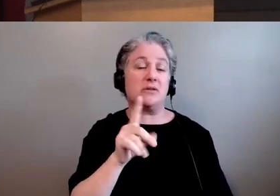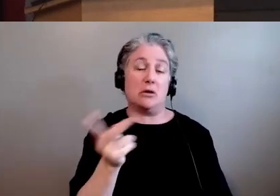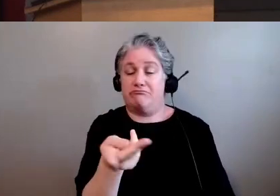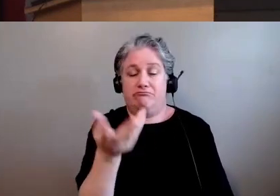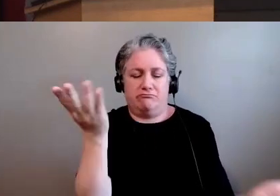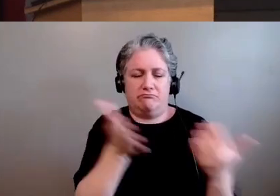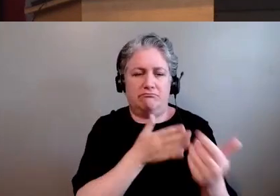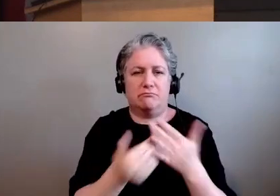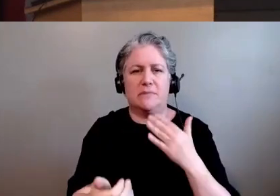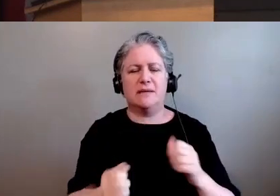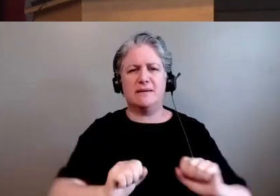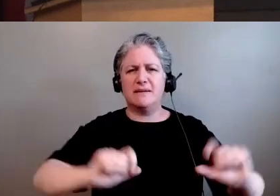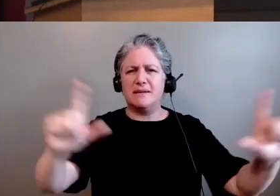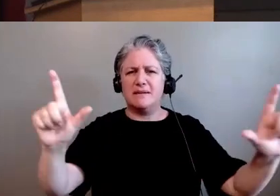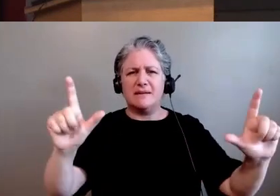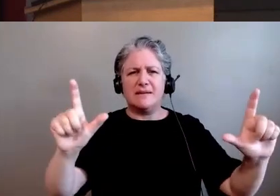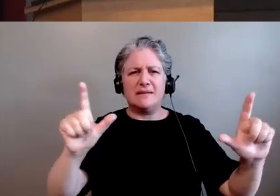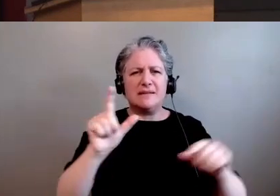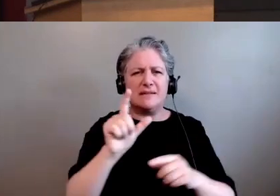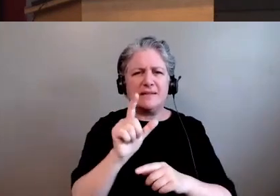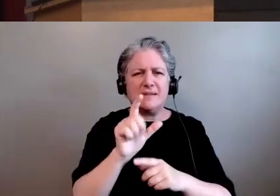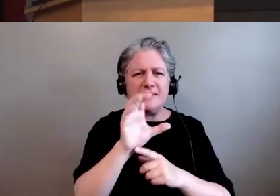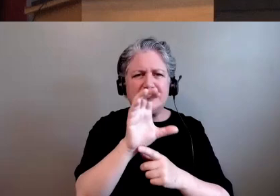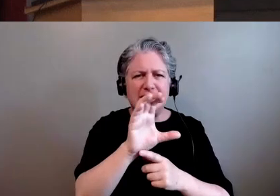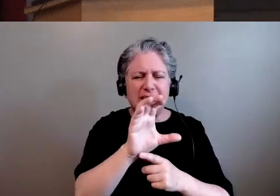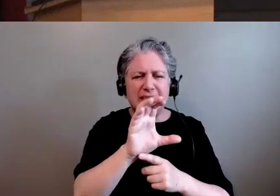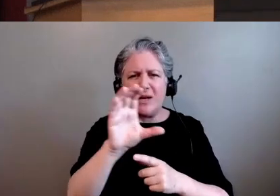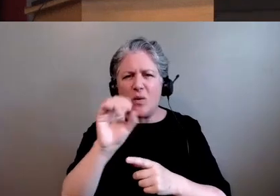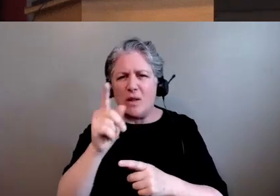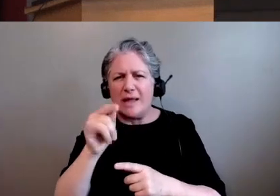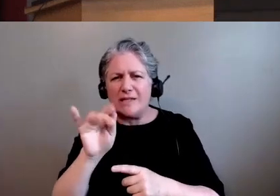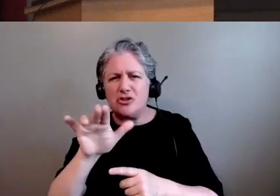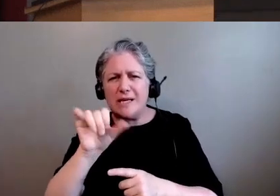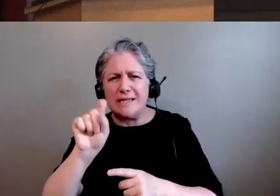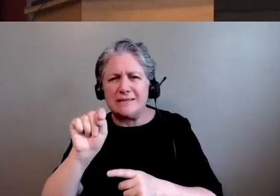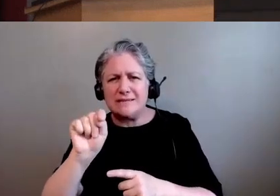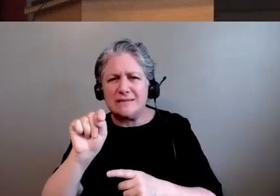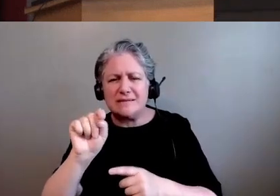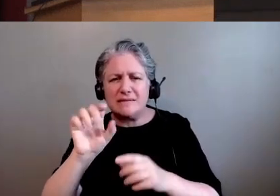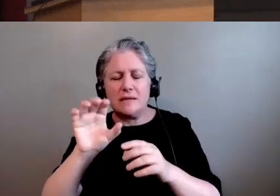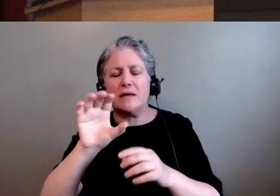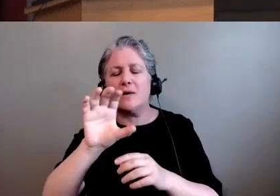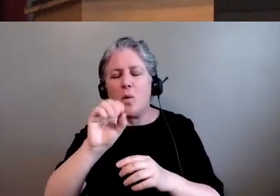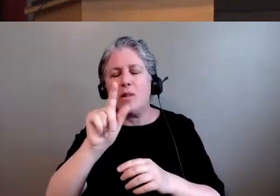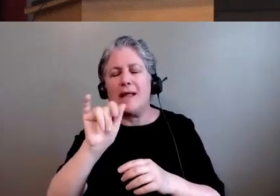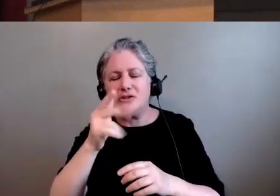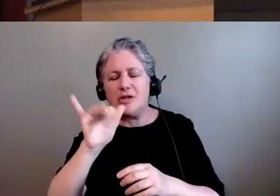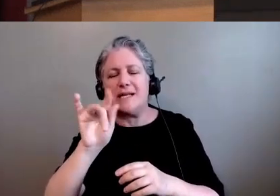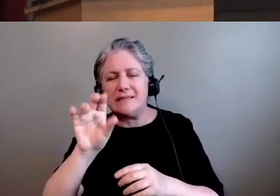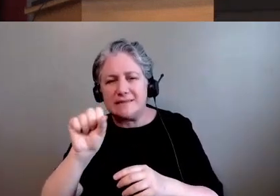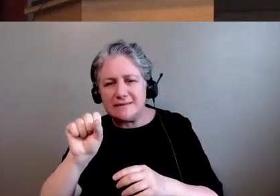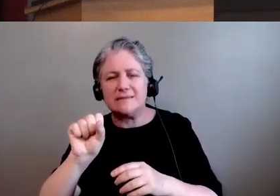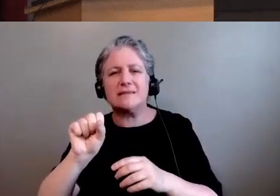there was a slide with the C's, and on the cholangitis portion, there was a reference to